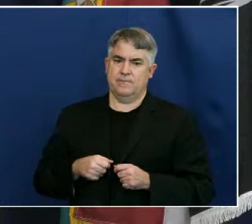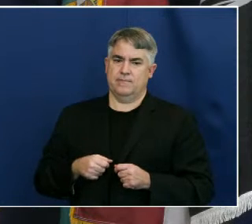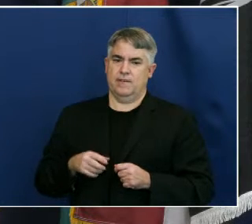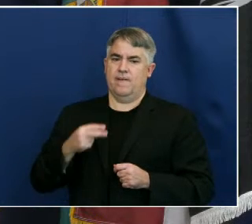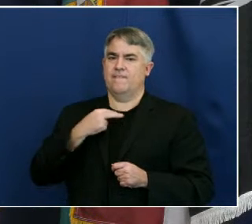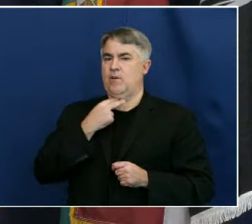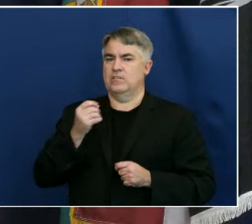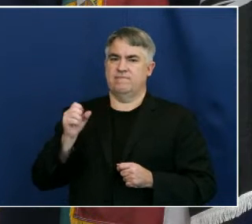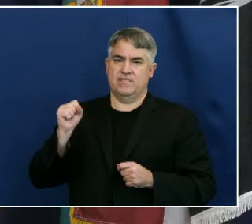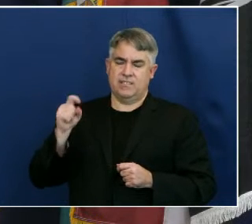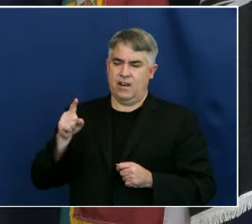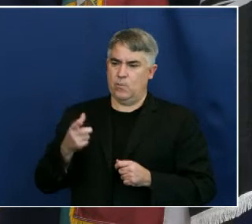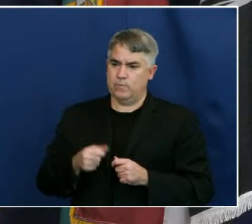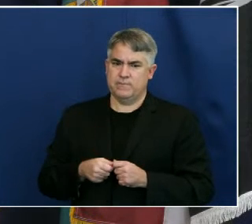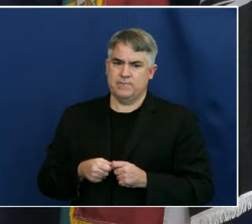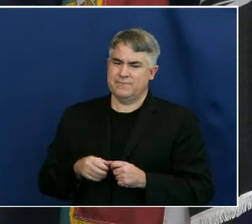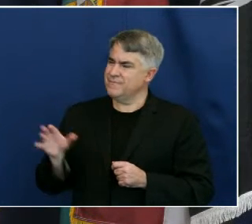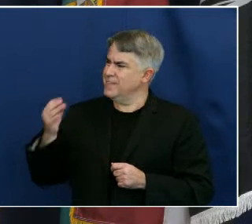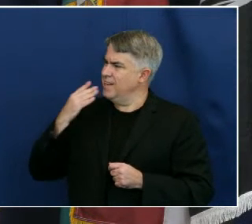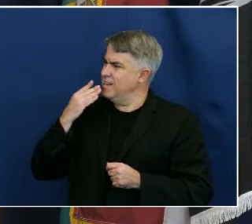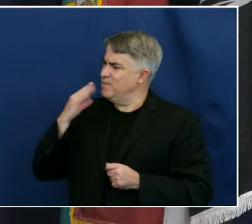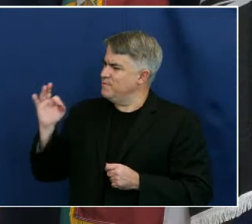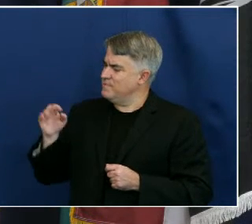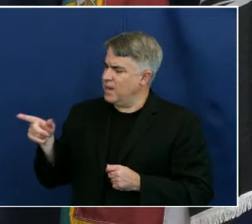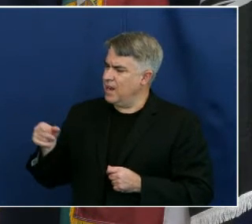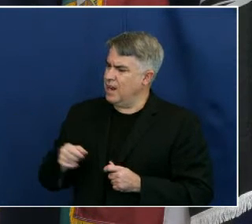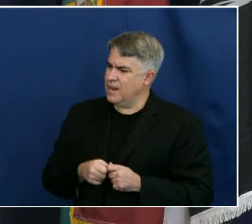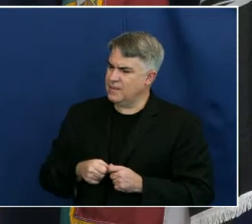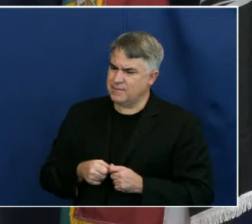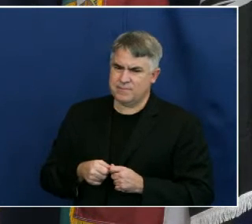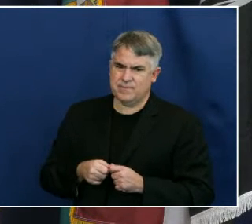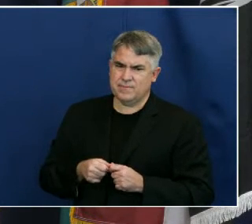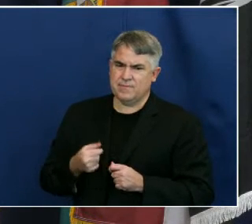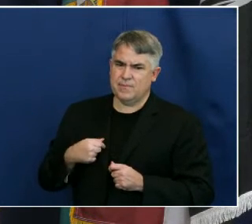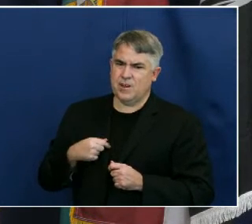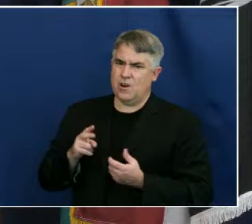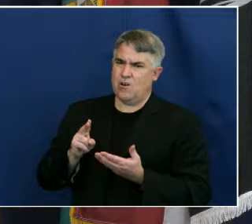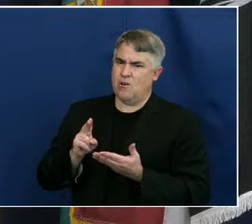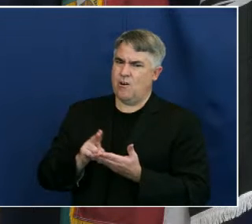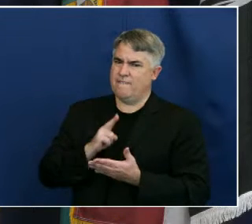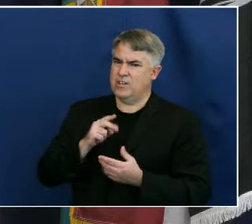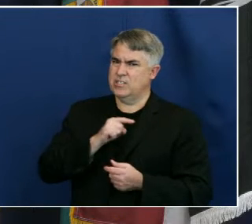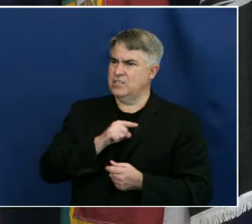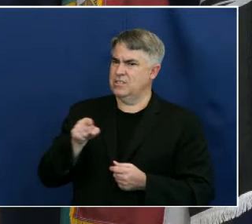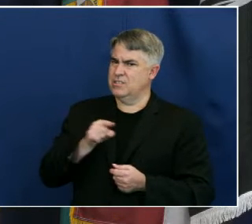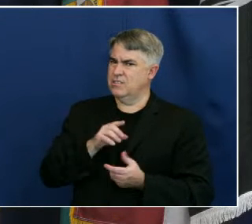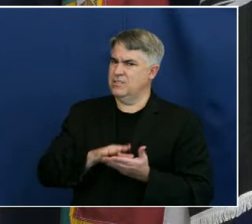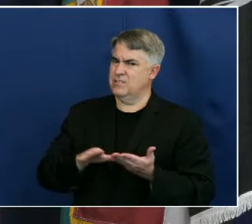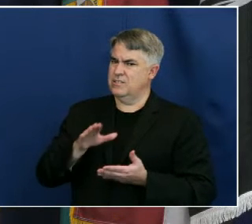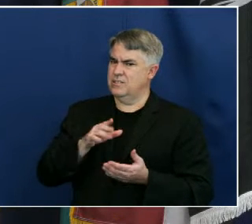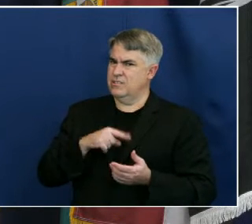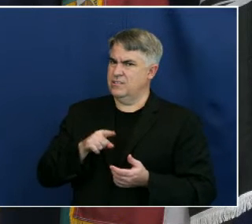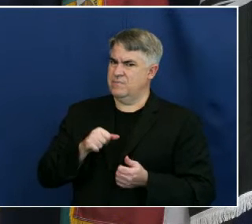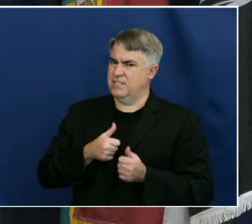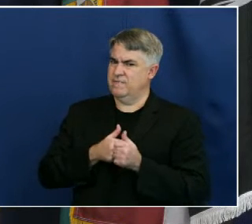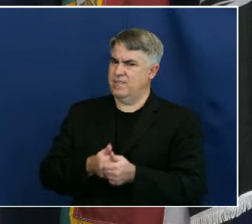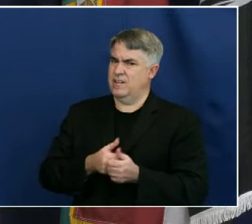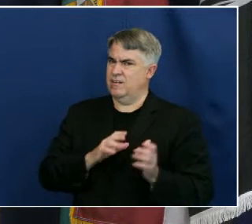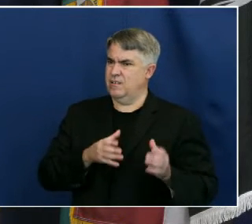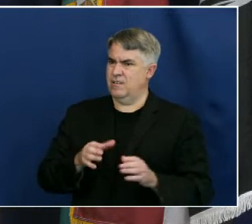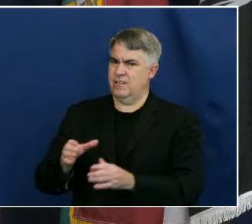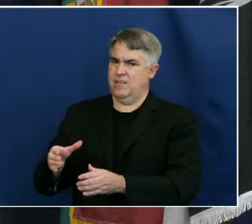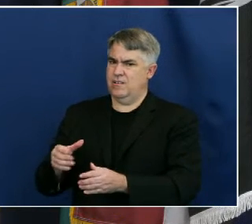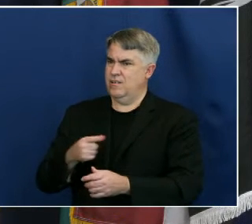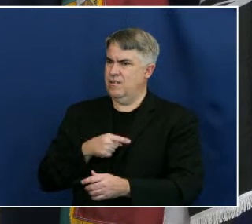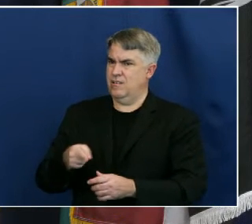Hi, thanks for taking my question. I was curious, are universities bound to the same vaccination phases the county sets, and why or why